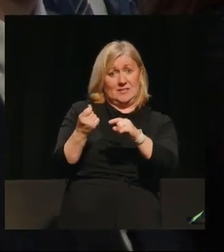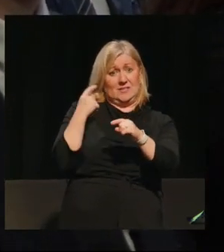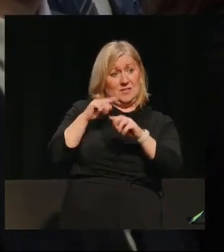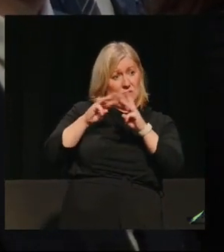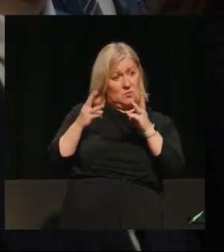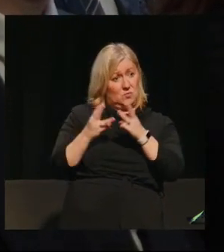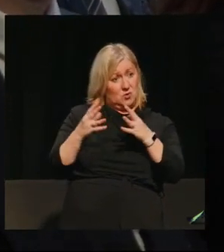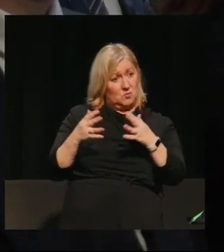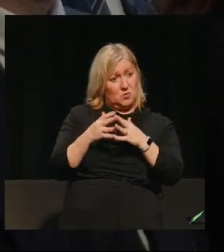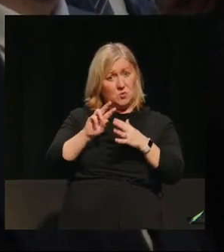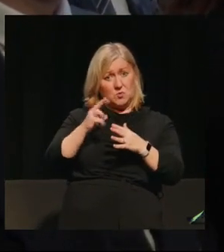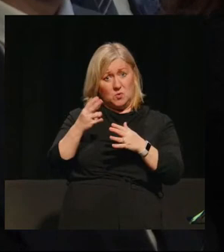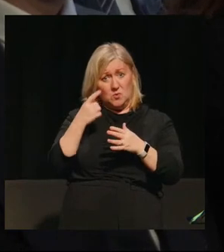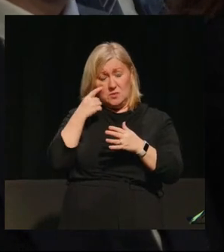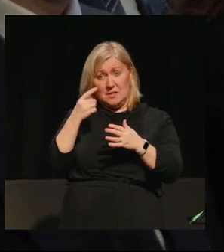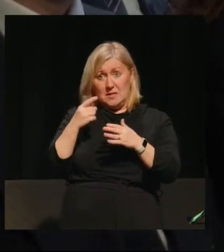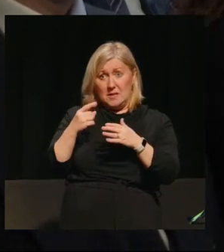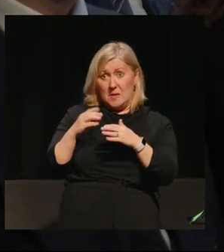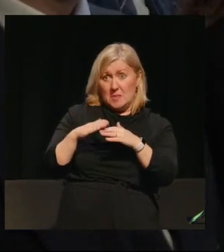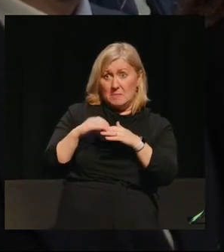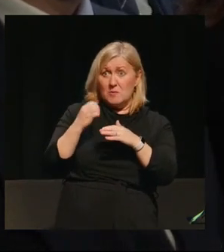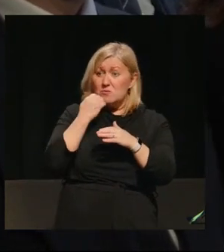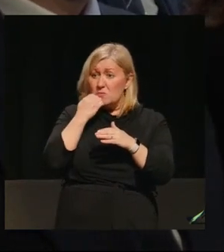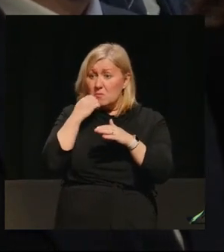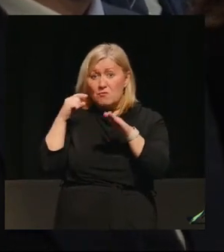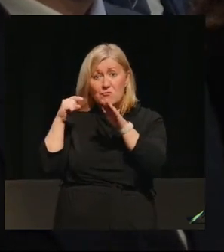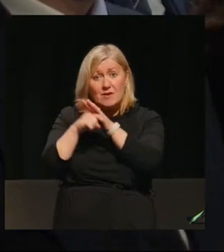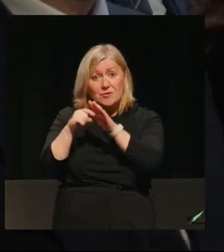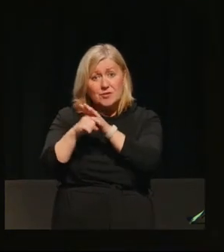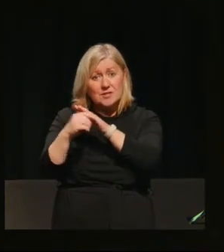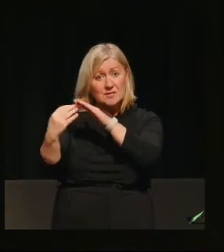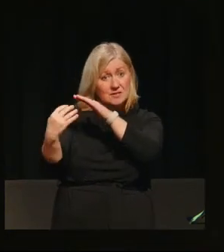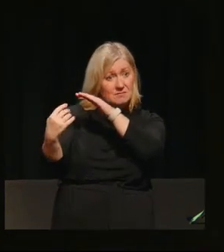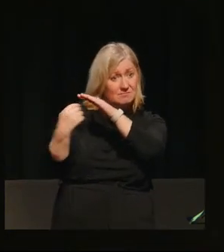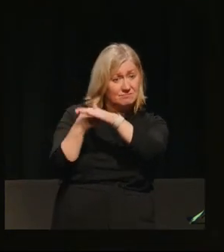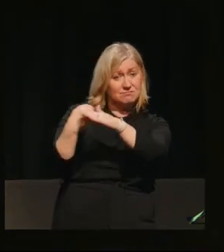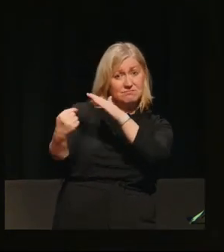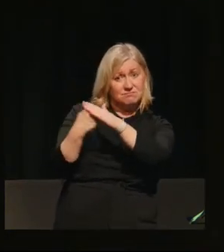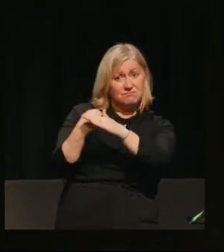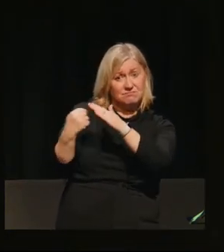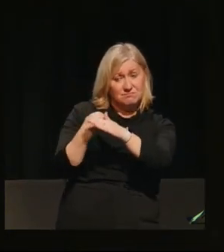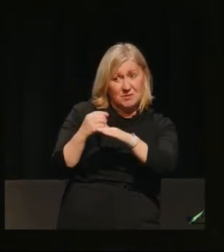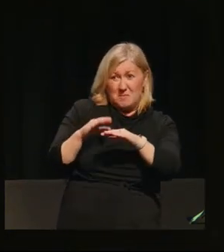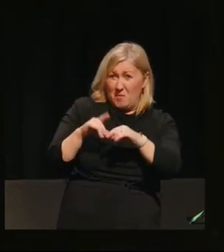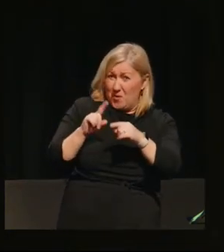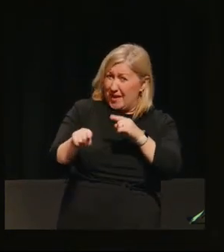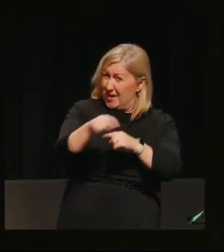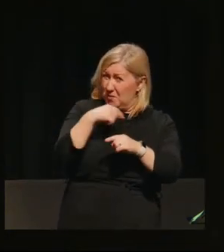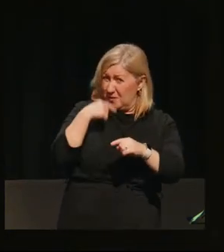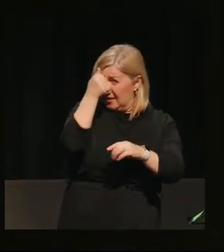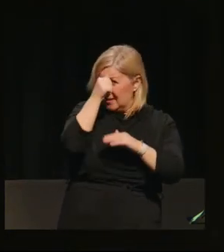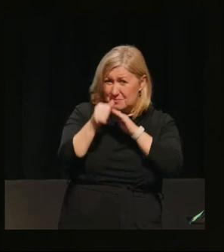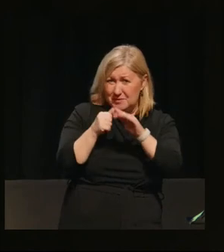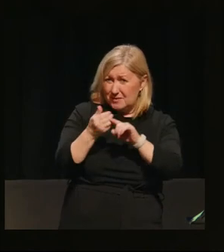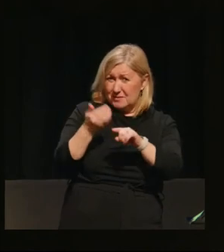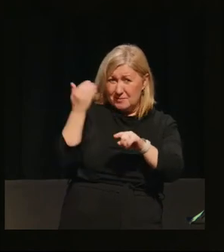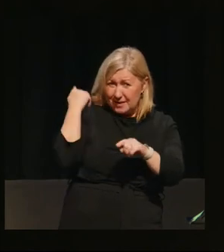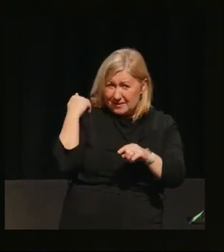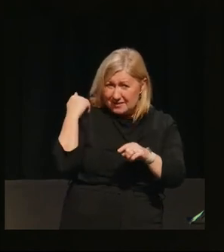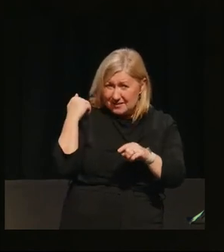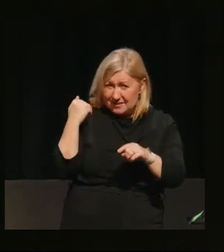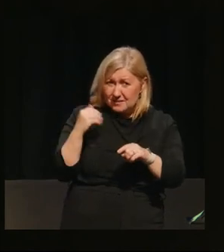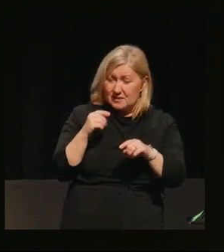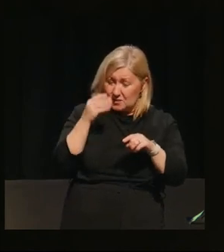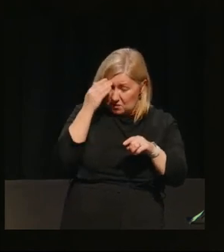that Ireland has ever experienced. Europe has acted with unity of purpose, and Ireland is steadfast in its commitment